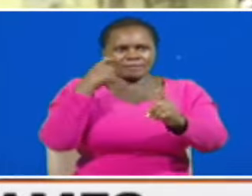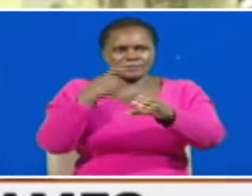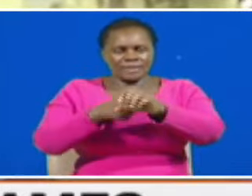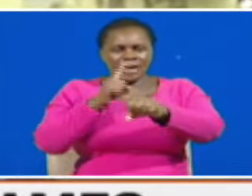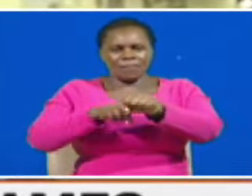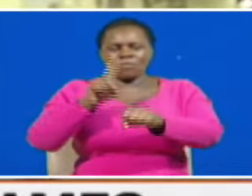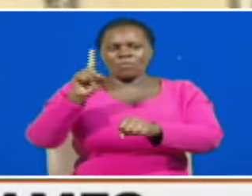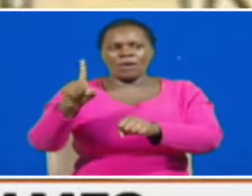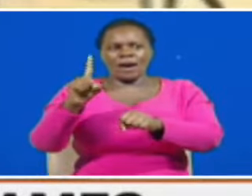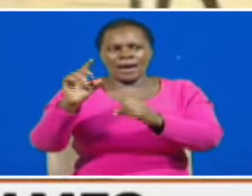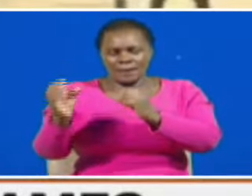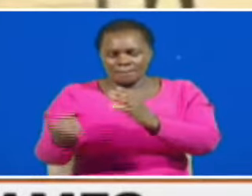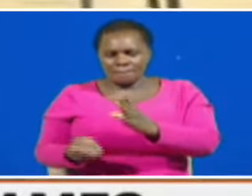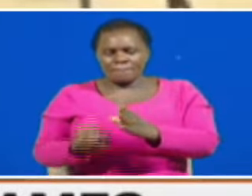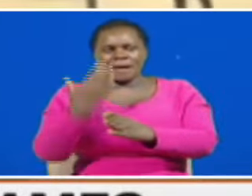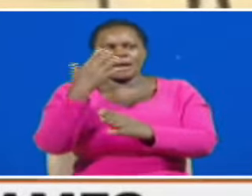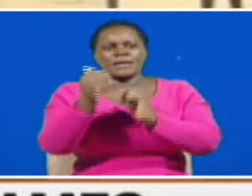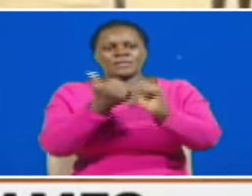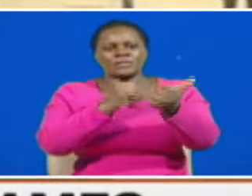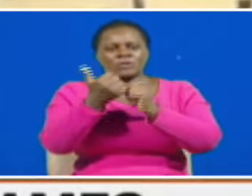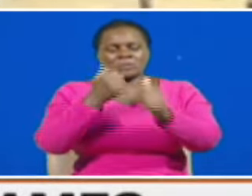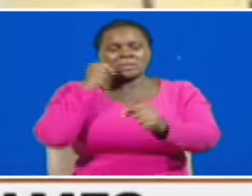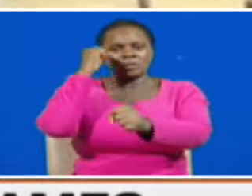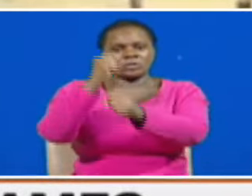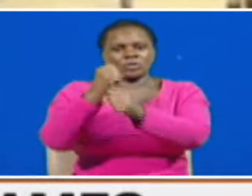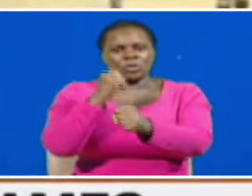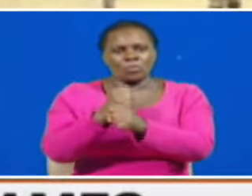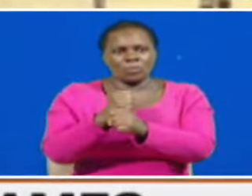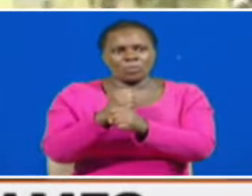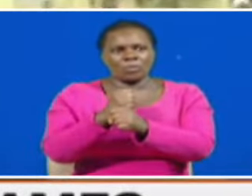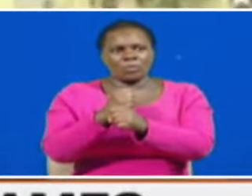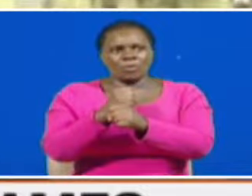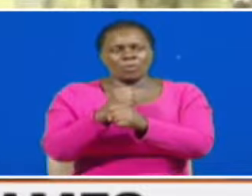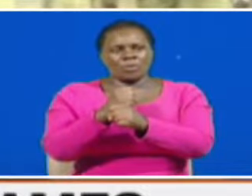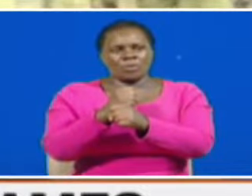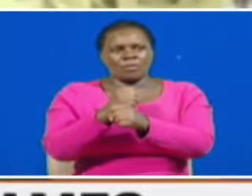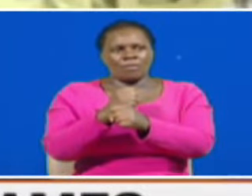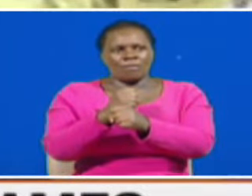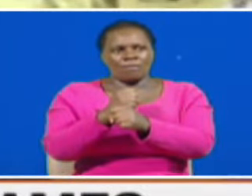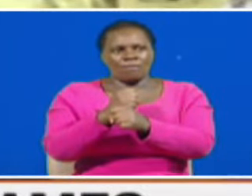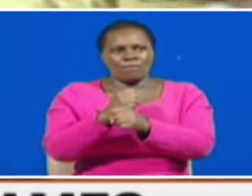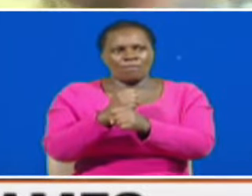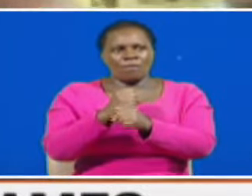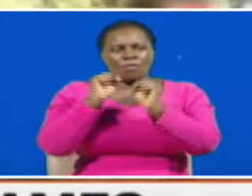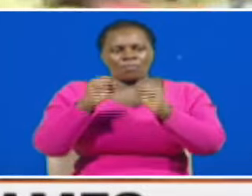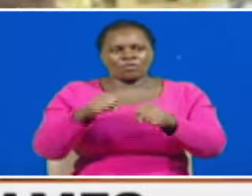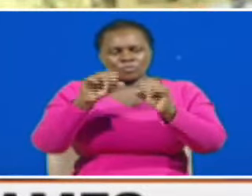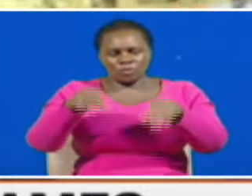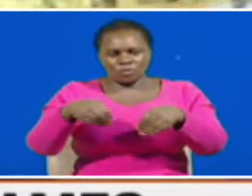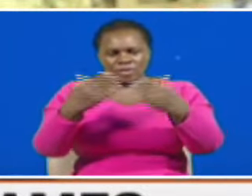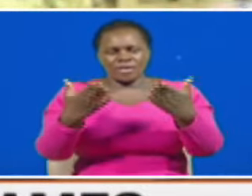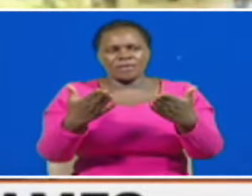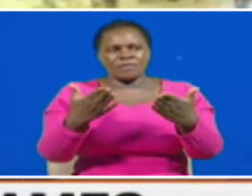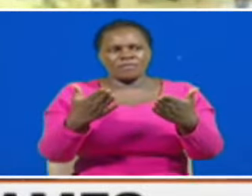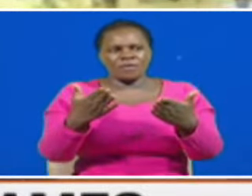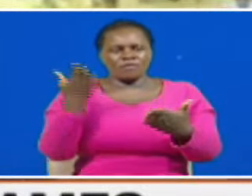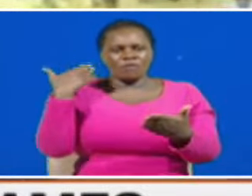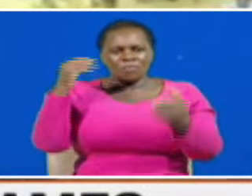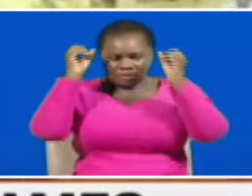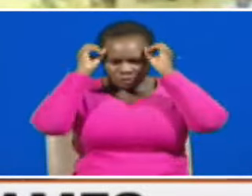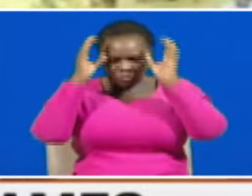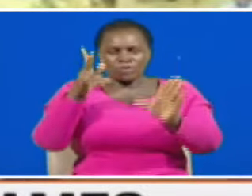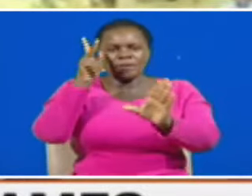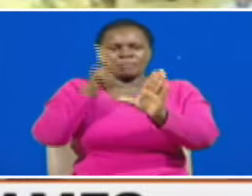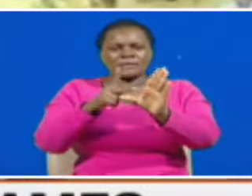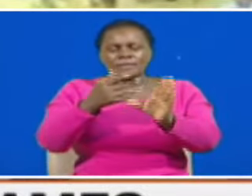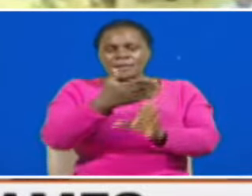are a perfect launching pad for sporting career. There are various students who participate here. We could give a very, very long list of former students who